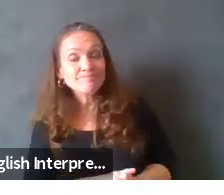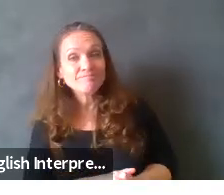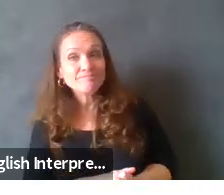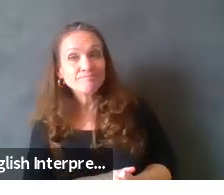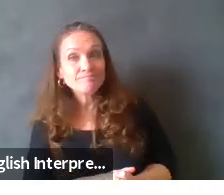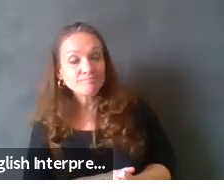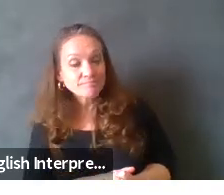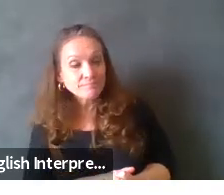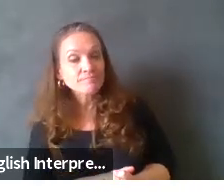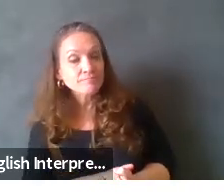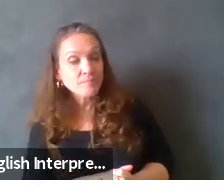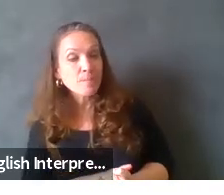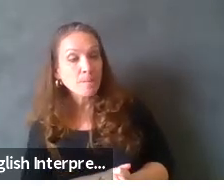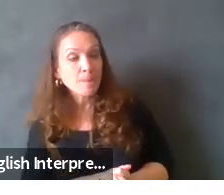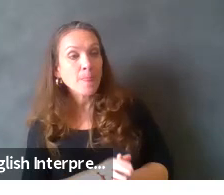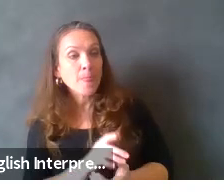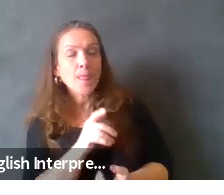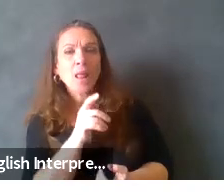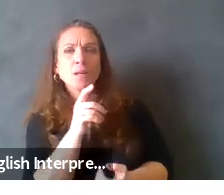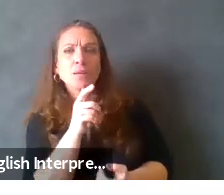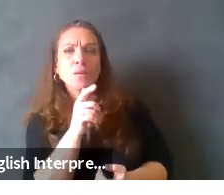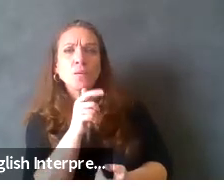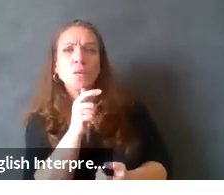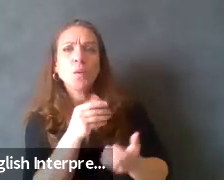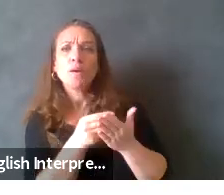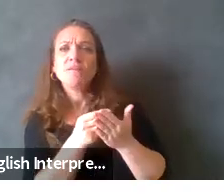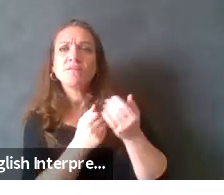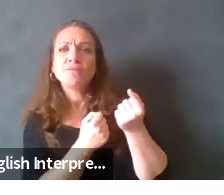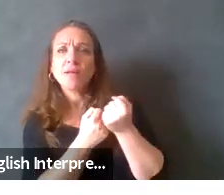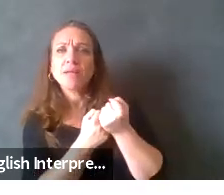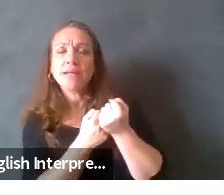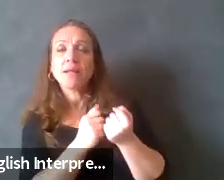Who is funding the non-congregate shelters?